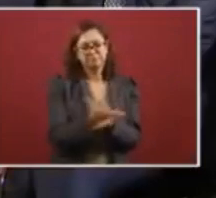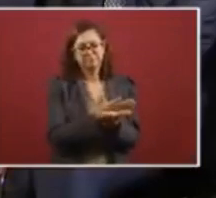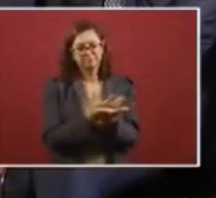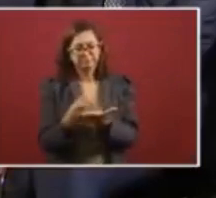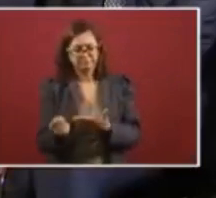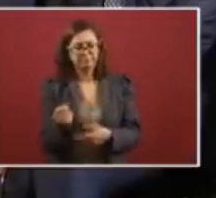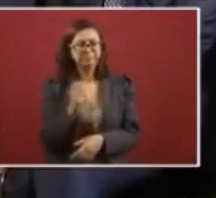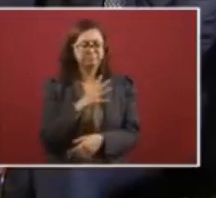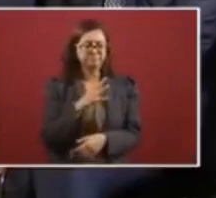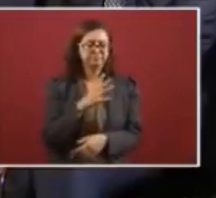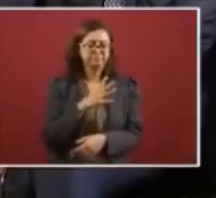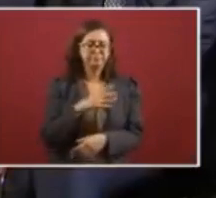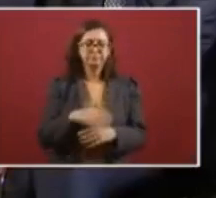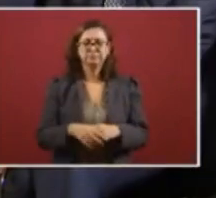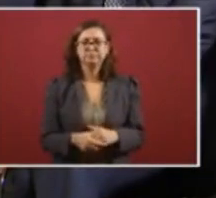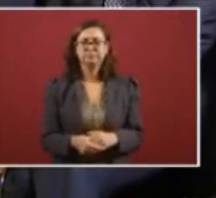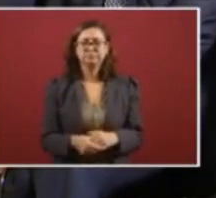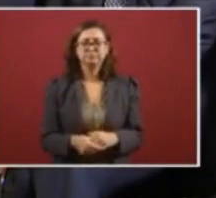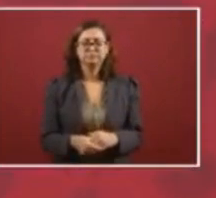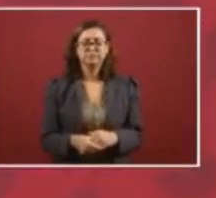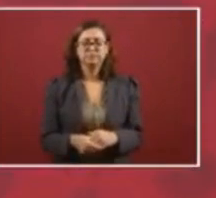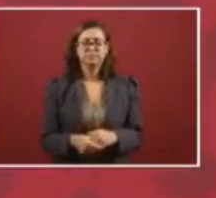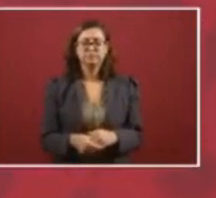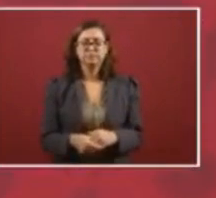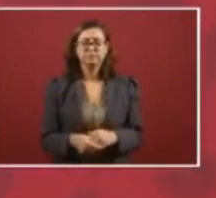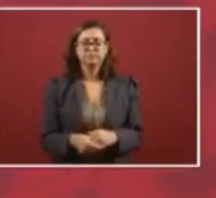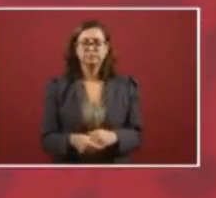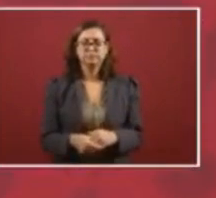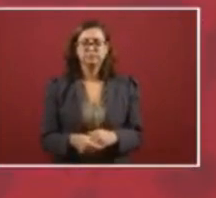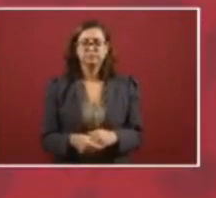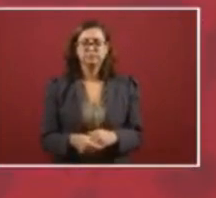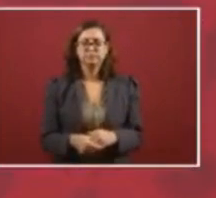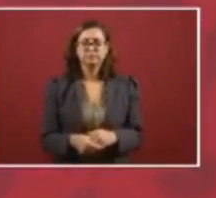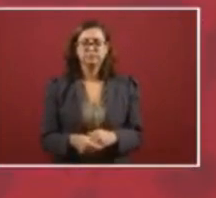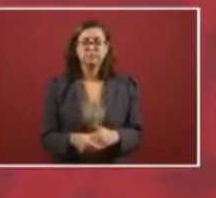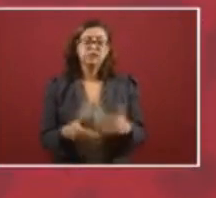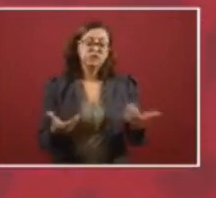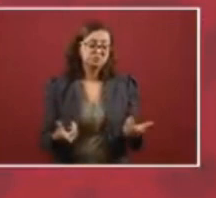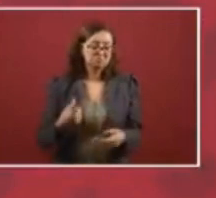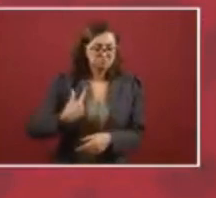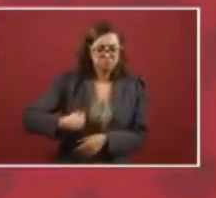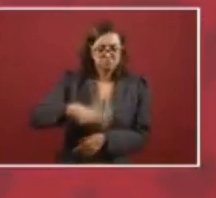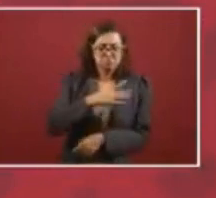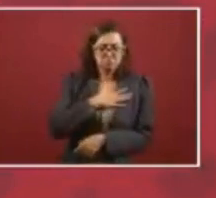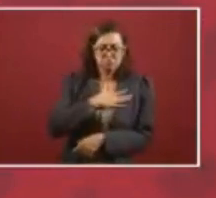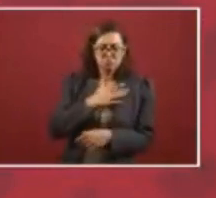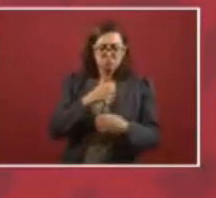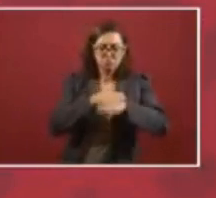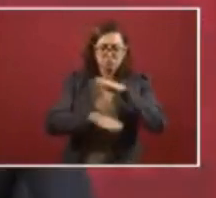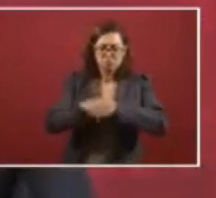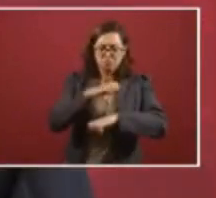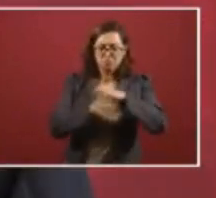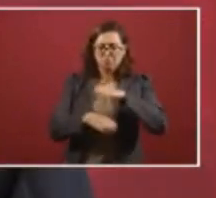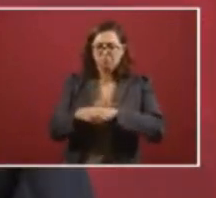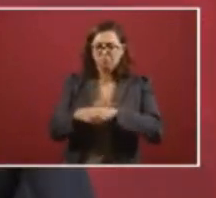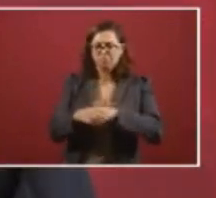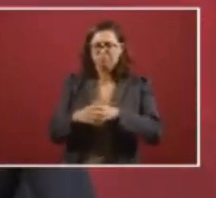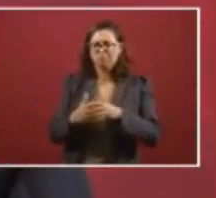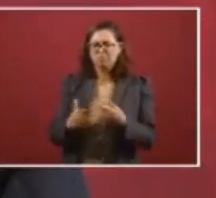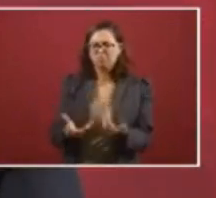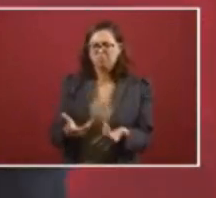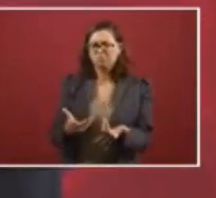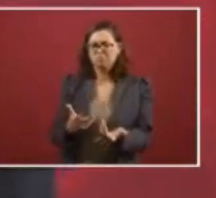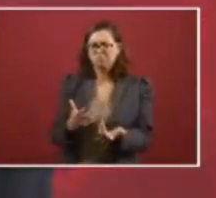a value that's better because of the lower interest rate. And for in the case of our